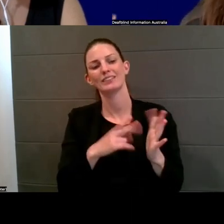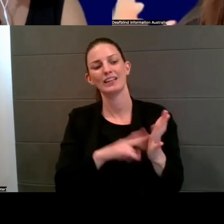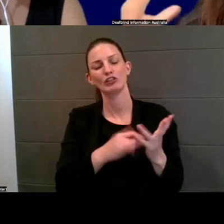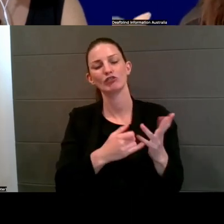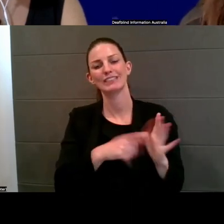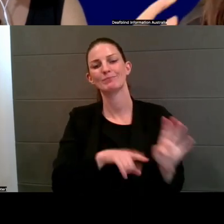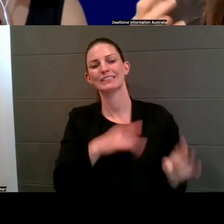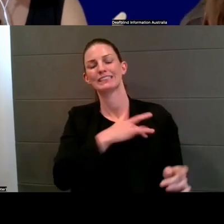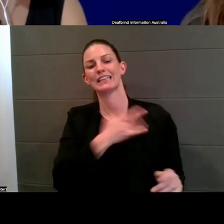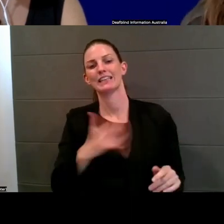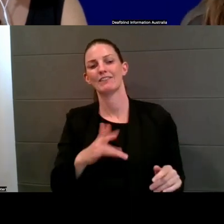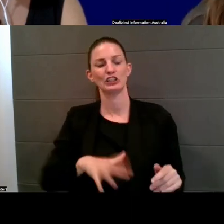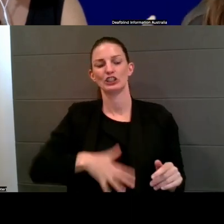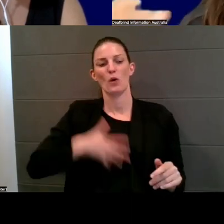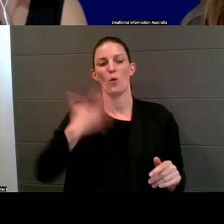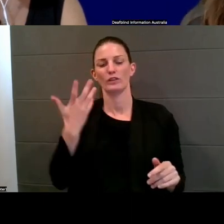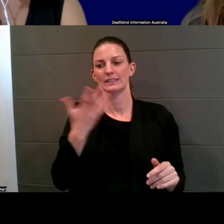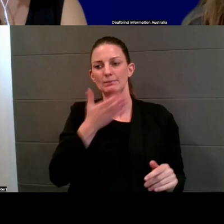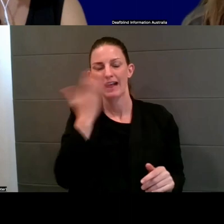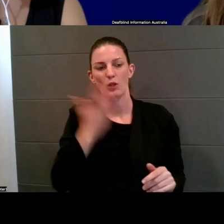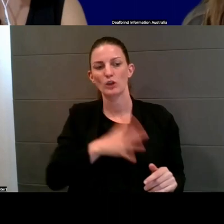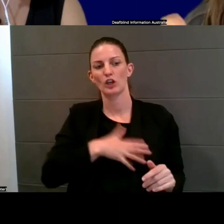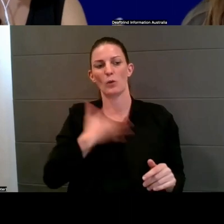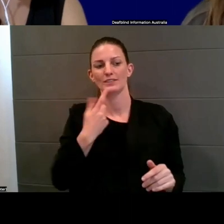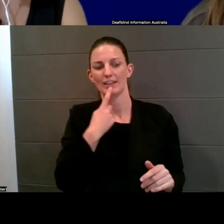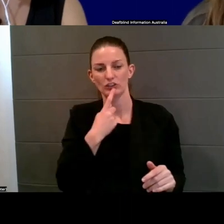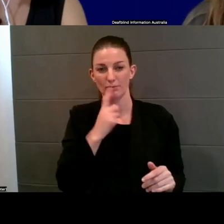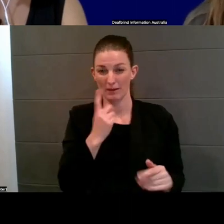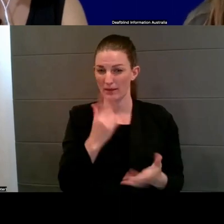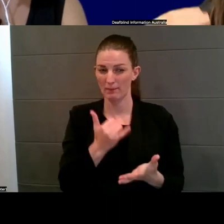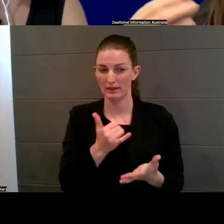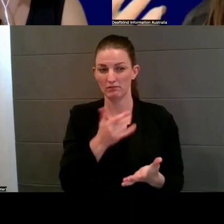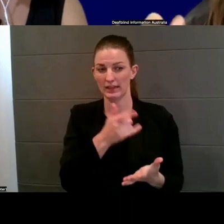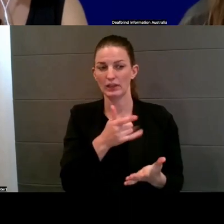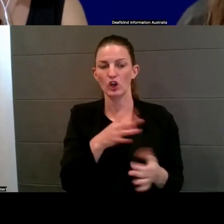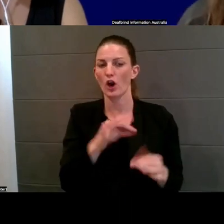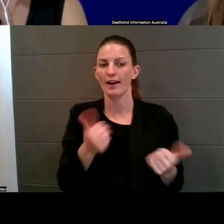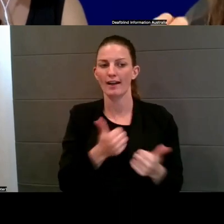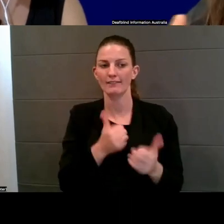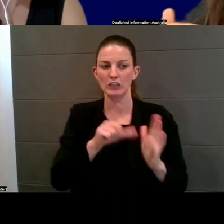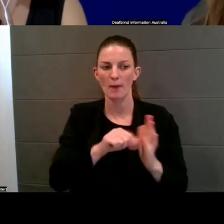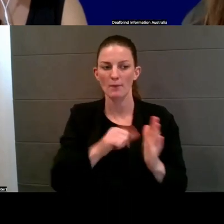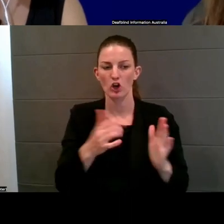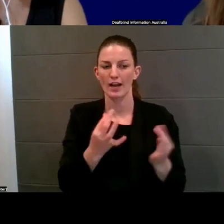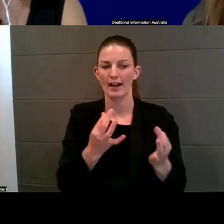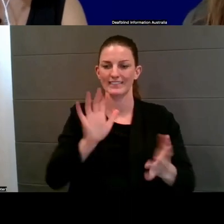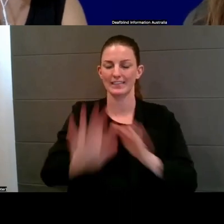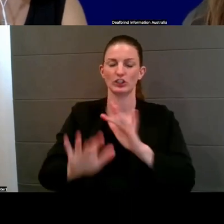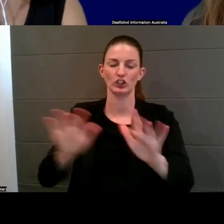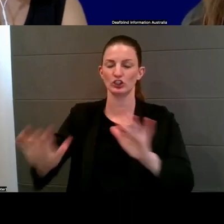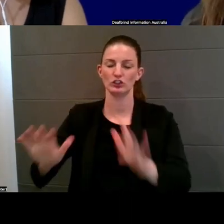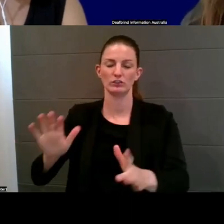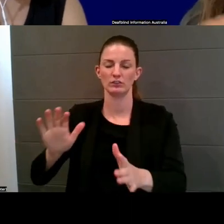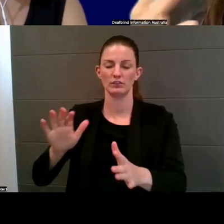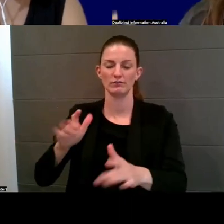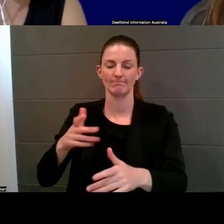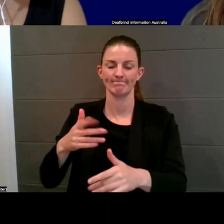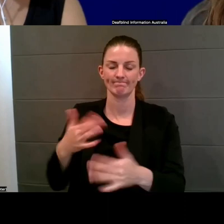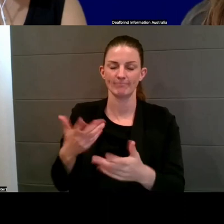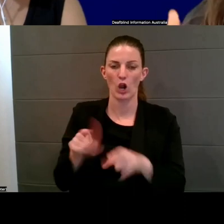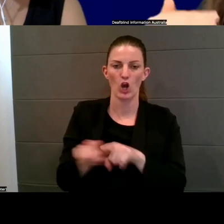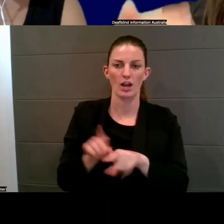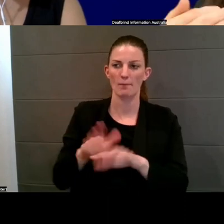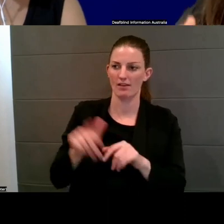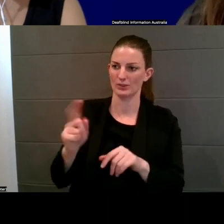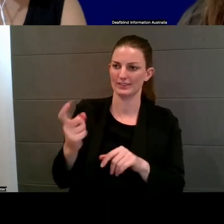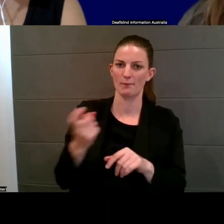the fact that they haven't been oriented to the mealtime or what is happening or what is coming, or that they